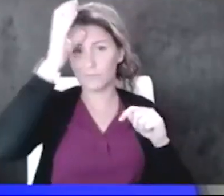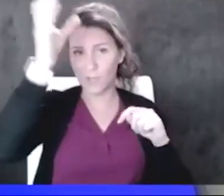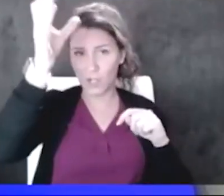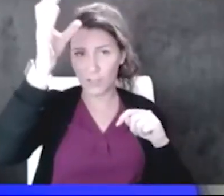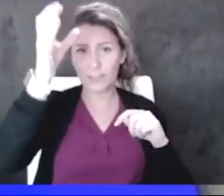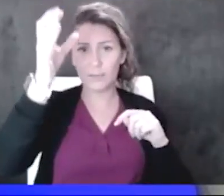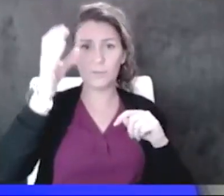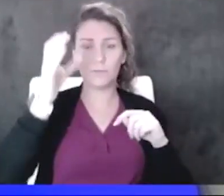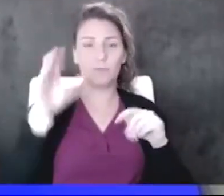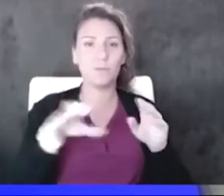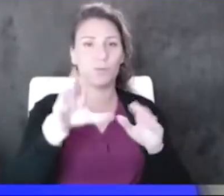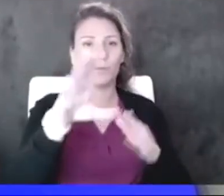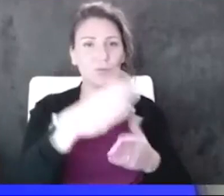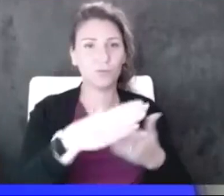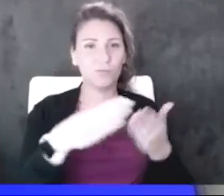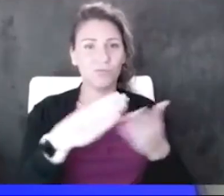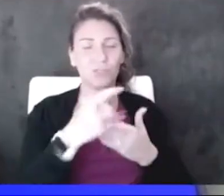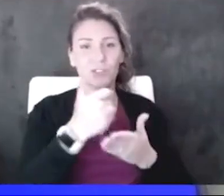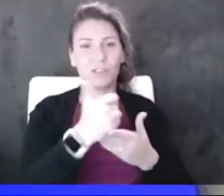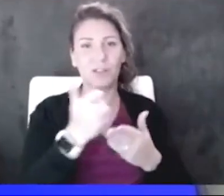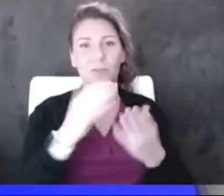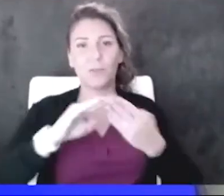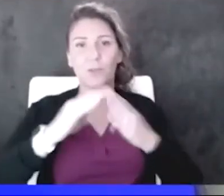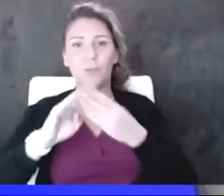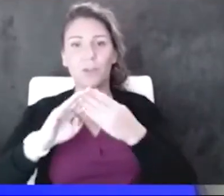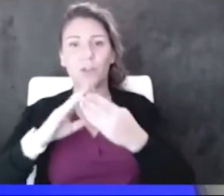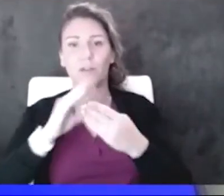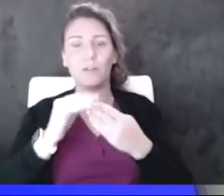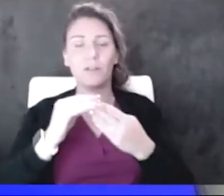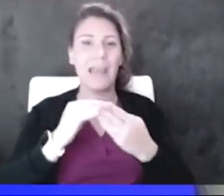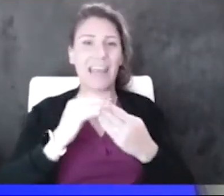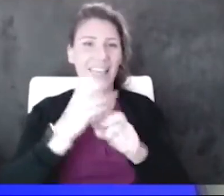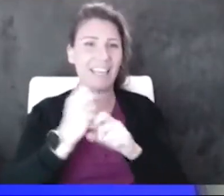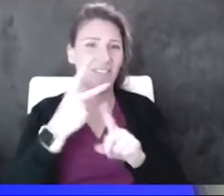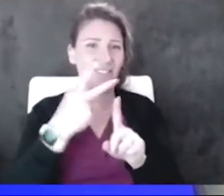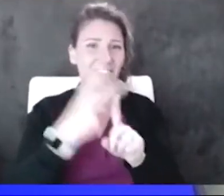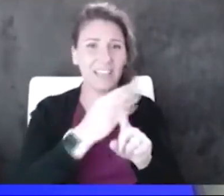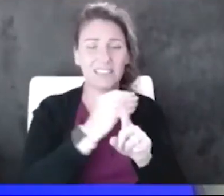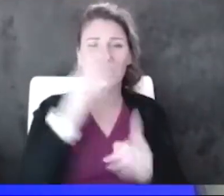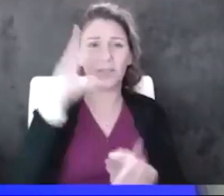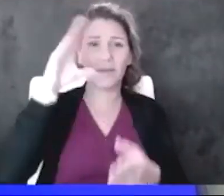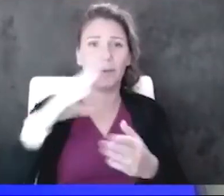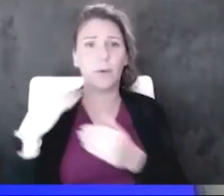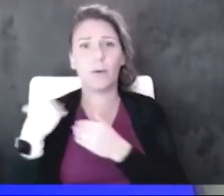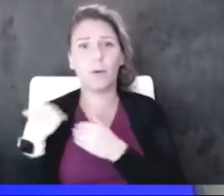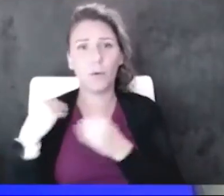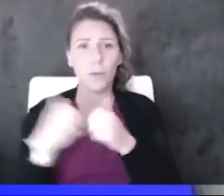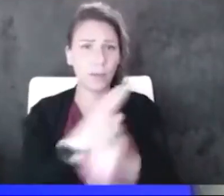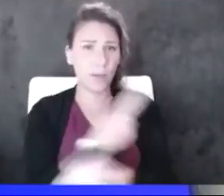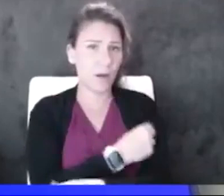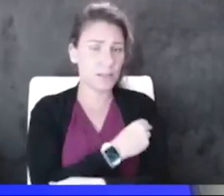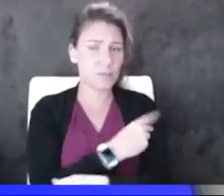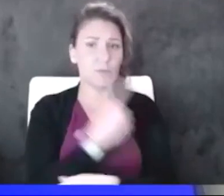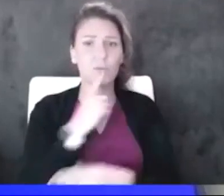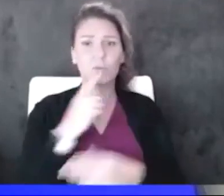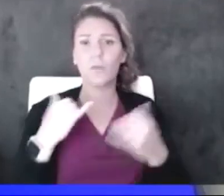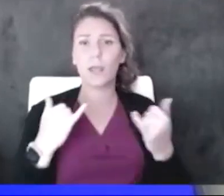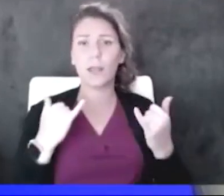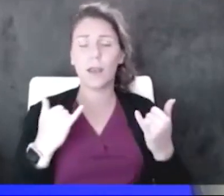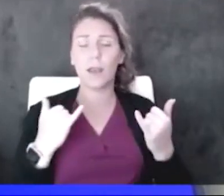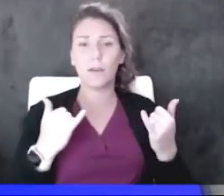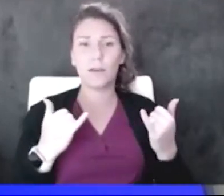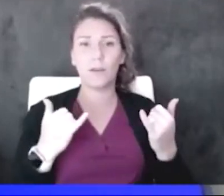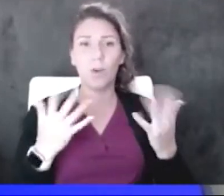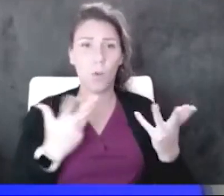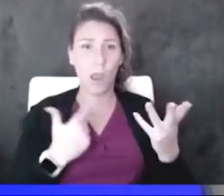to help the community by getting vaccinated and really try to reduce the burden on the hospitals. Right now, what I know we've discussed this